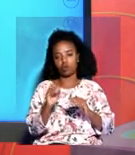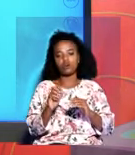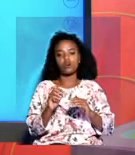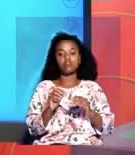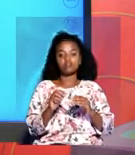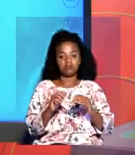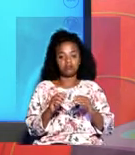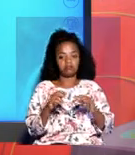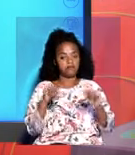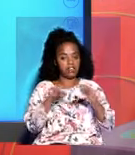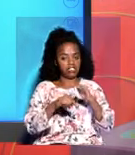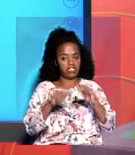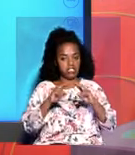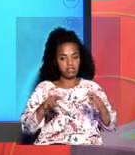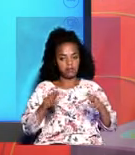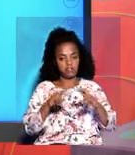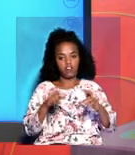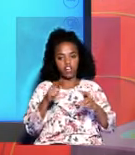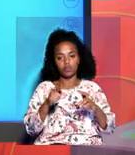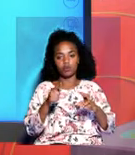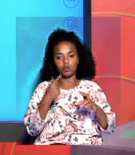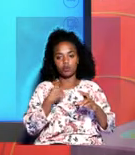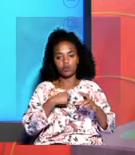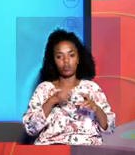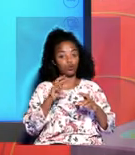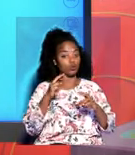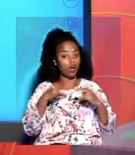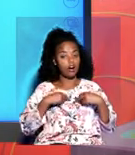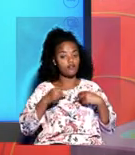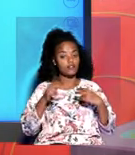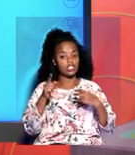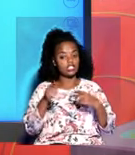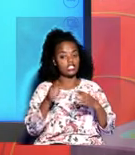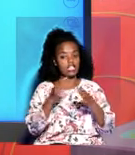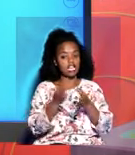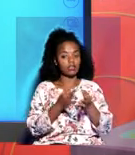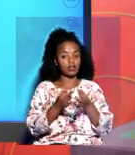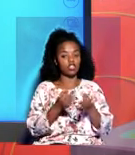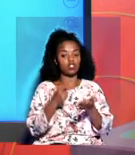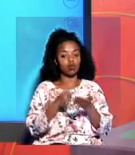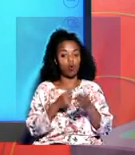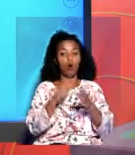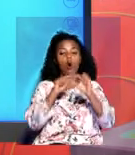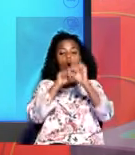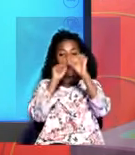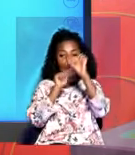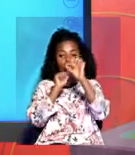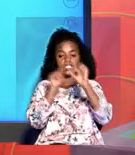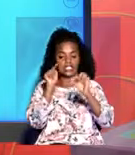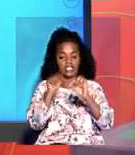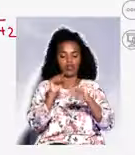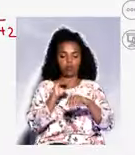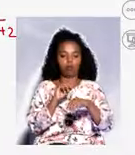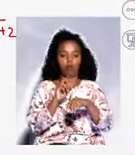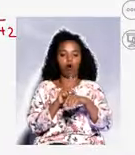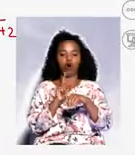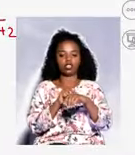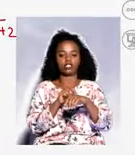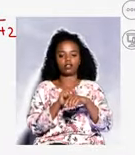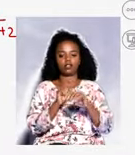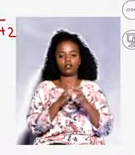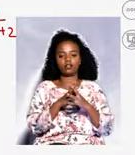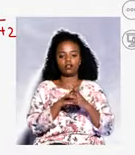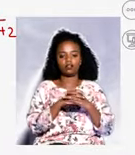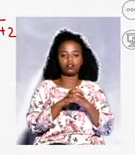further simplify, you will not have this expression there. Therefore, it has a hole at that point. The graph has, it has a